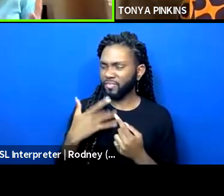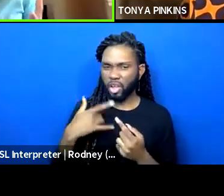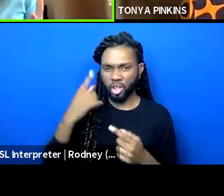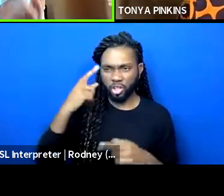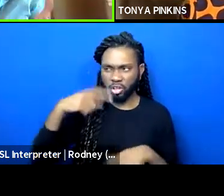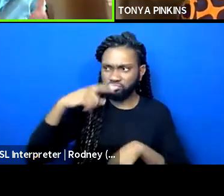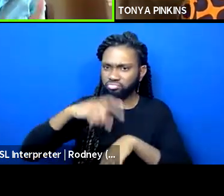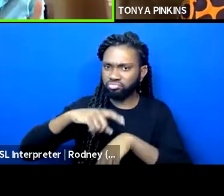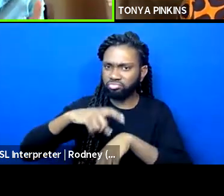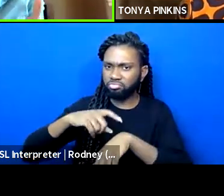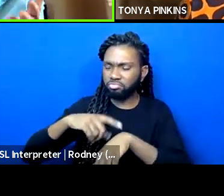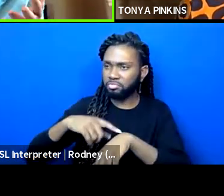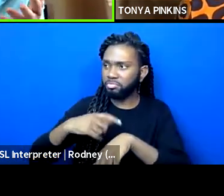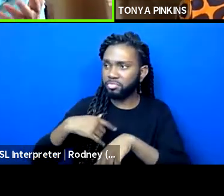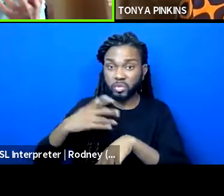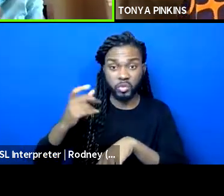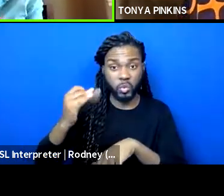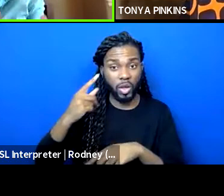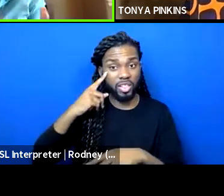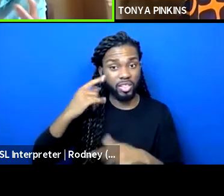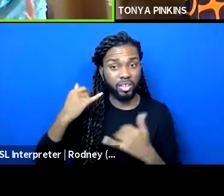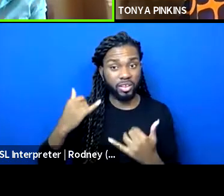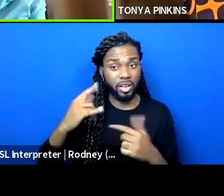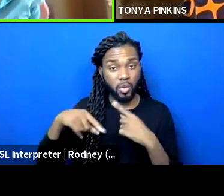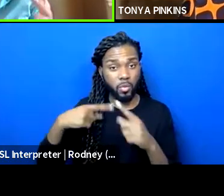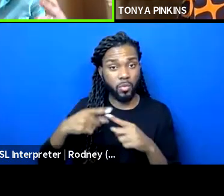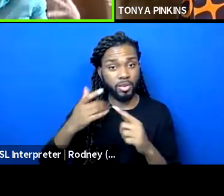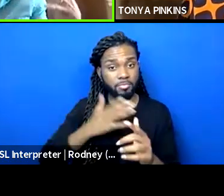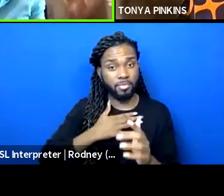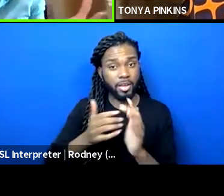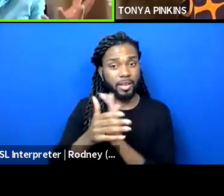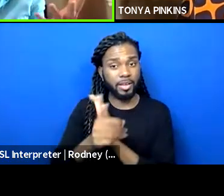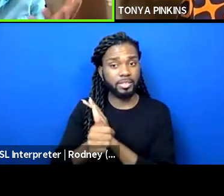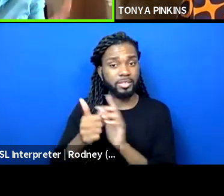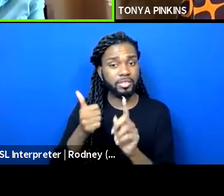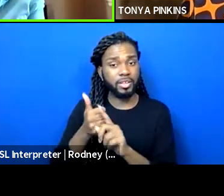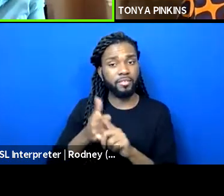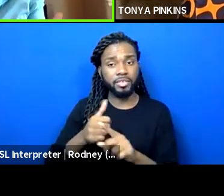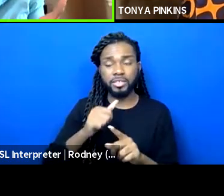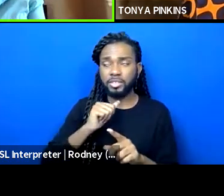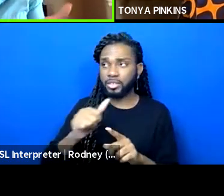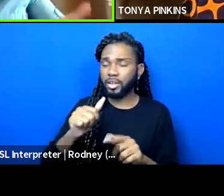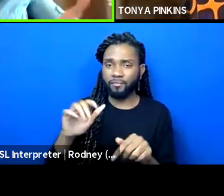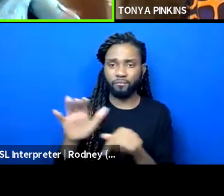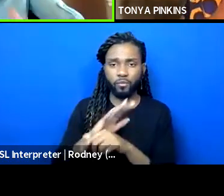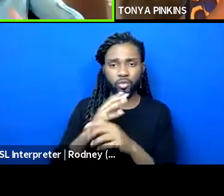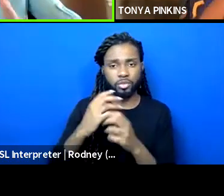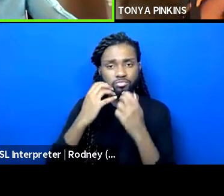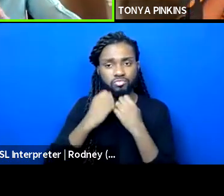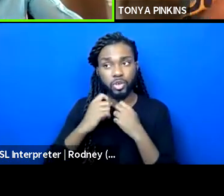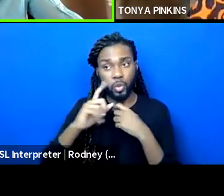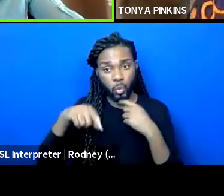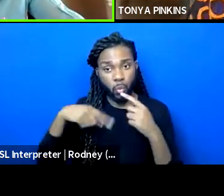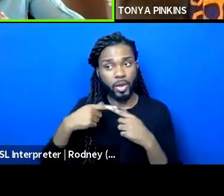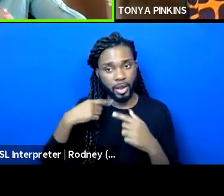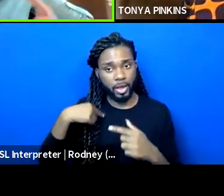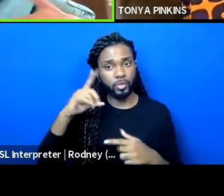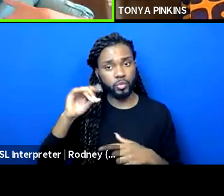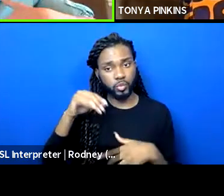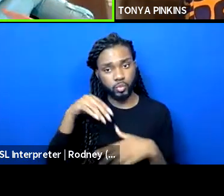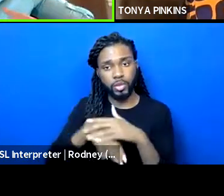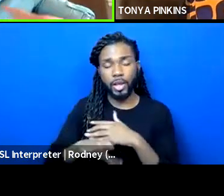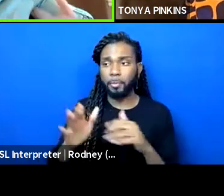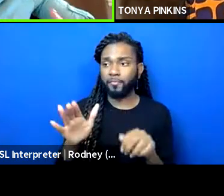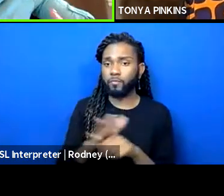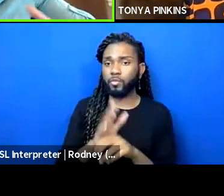I think when my excellence is not even, you know, appreciated, even when I do come full prepared